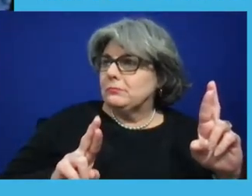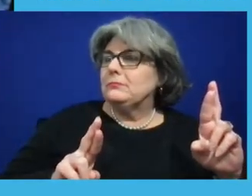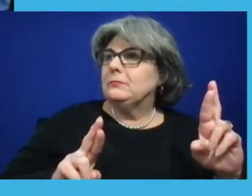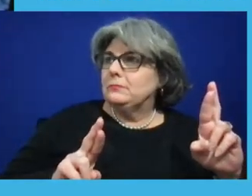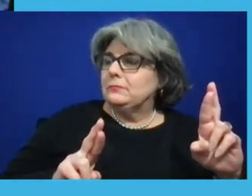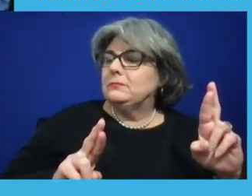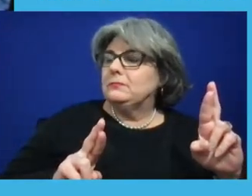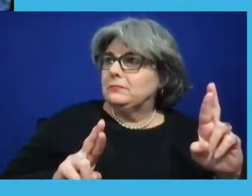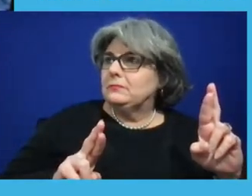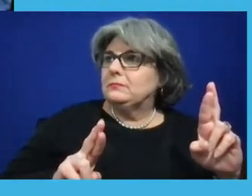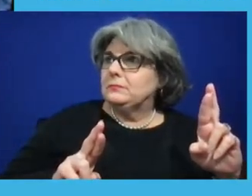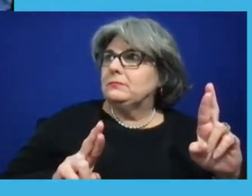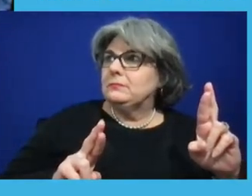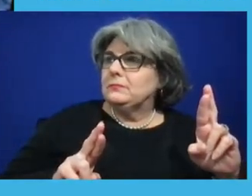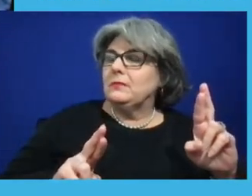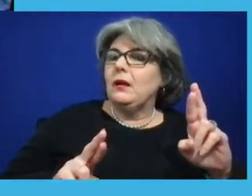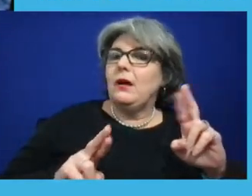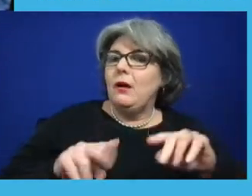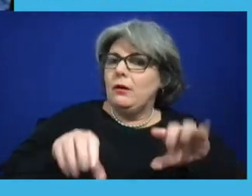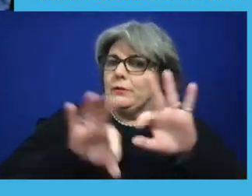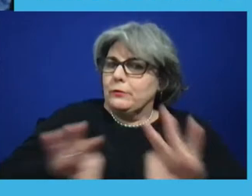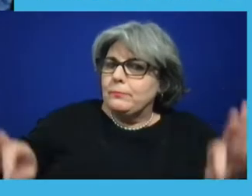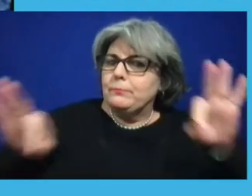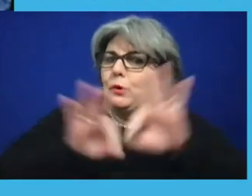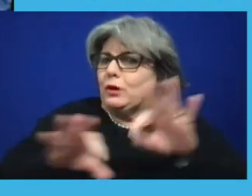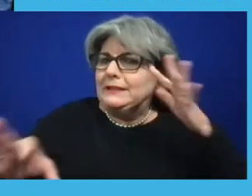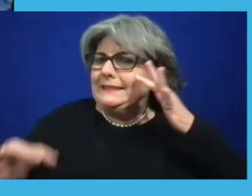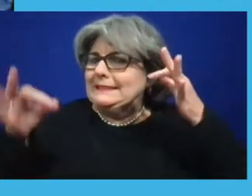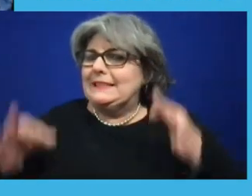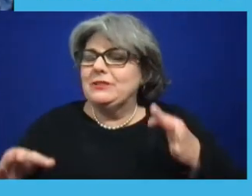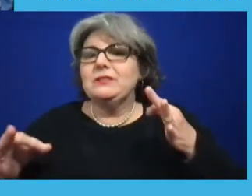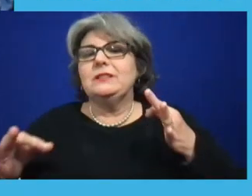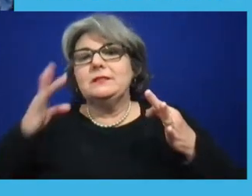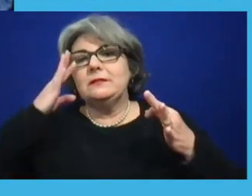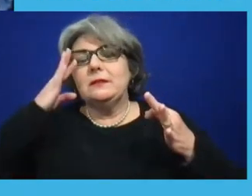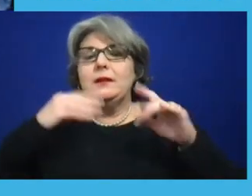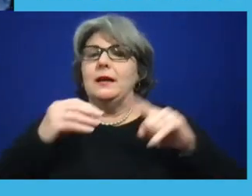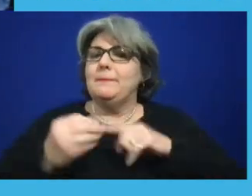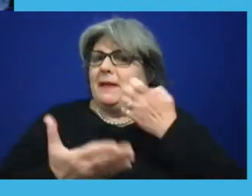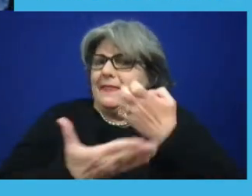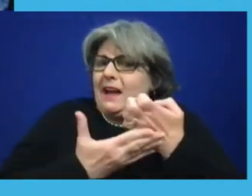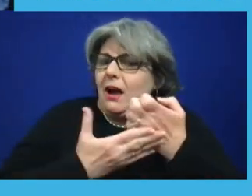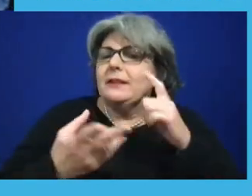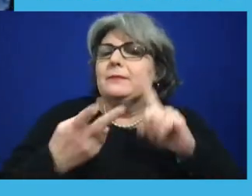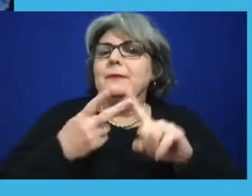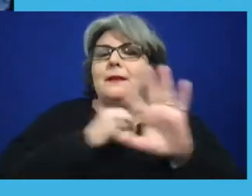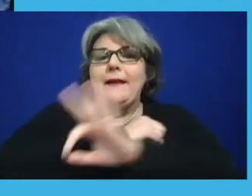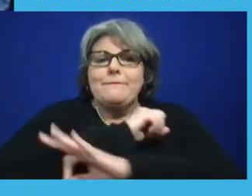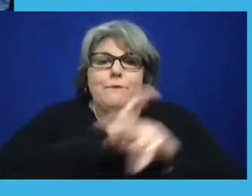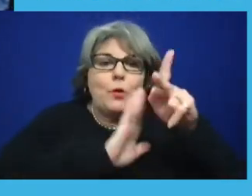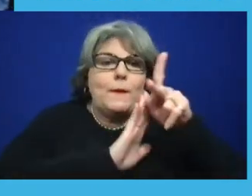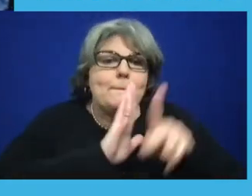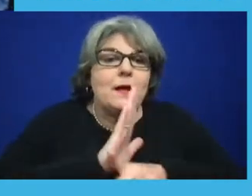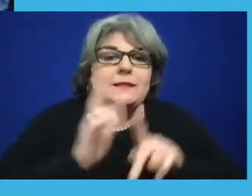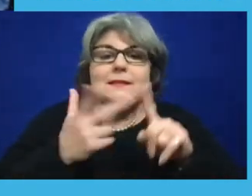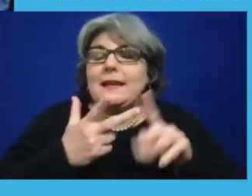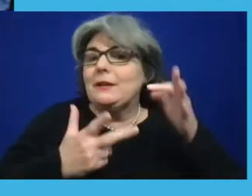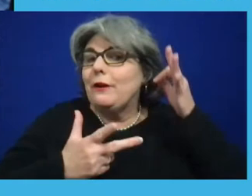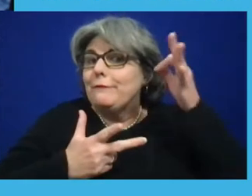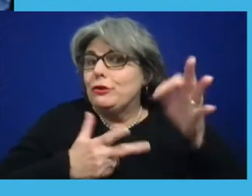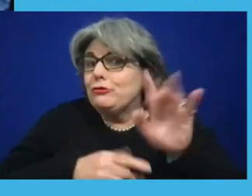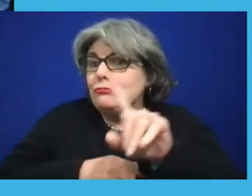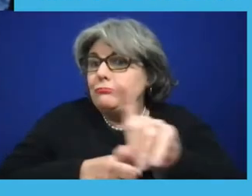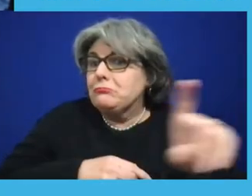Does that make him equipped to weigh in on the critical decisions about